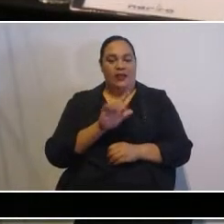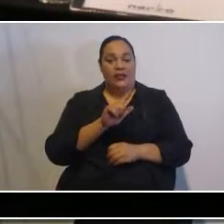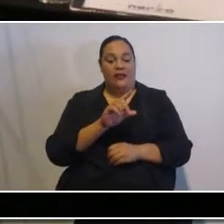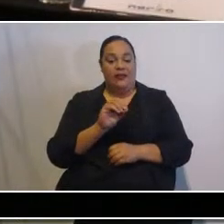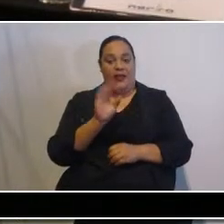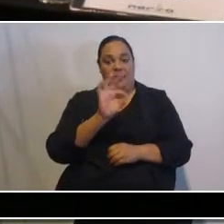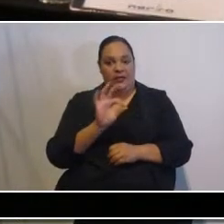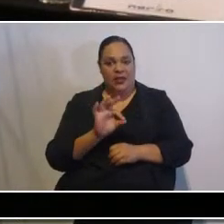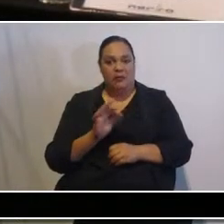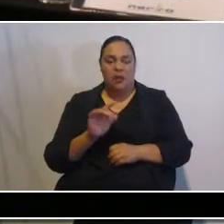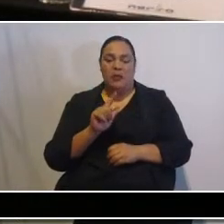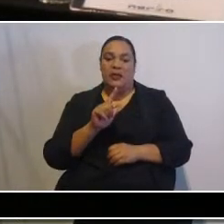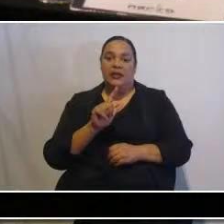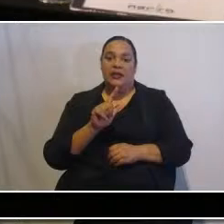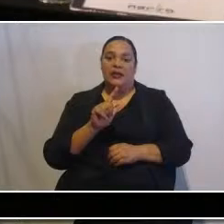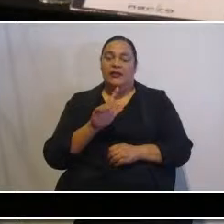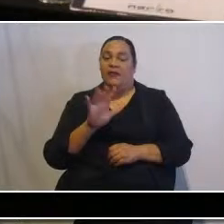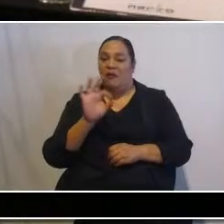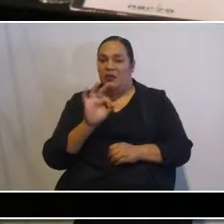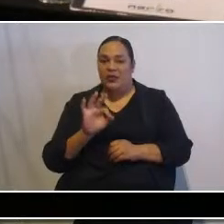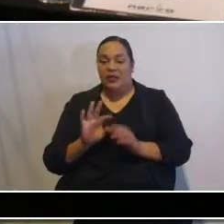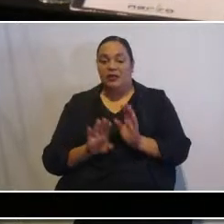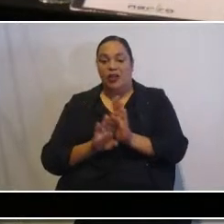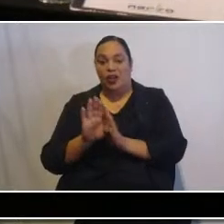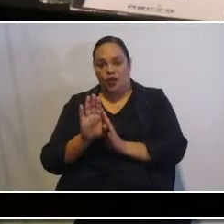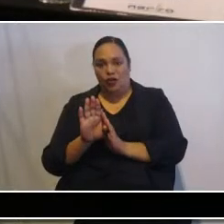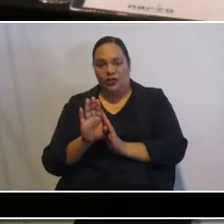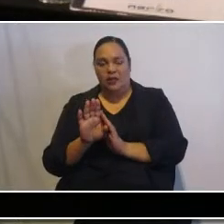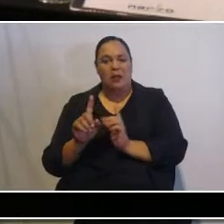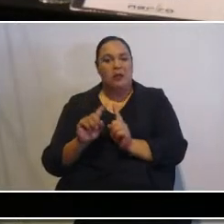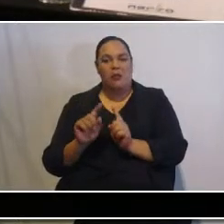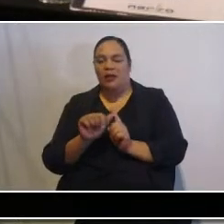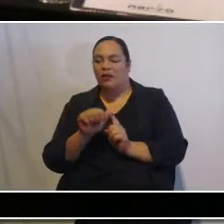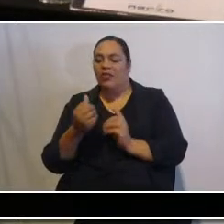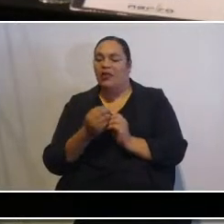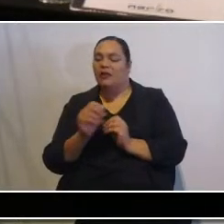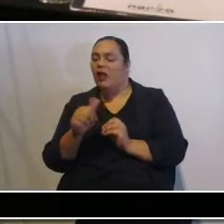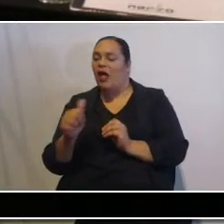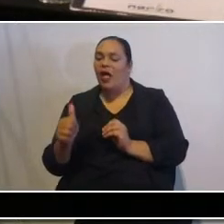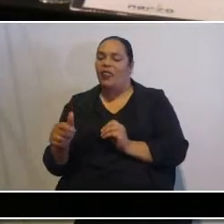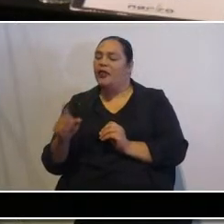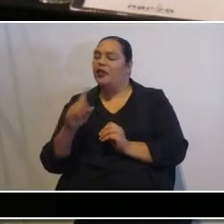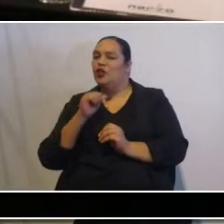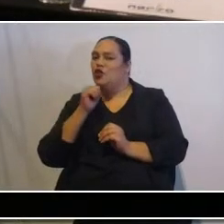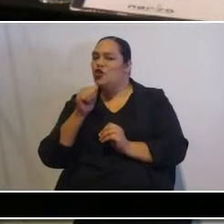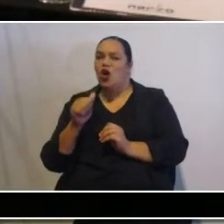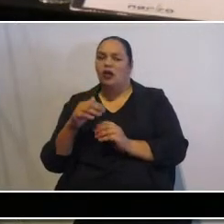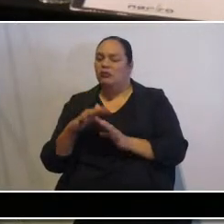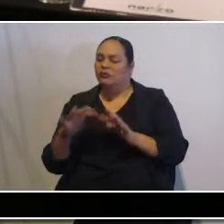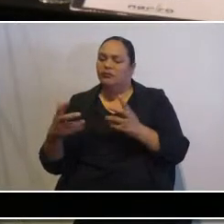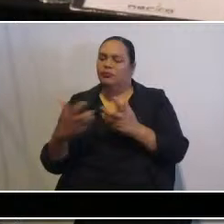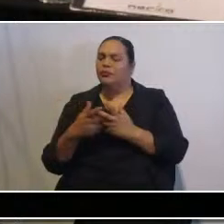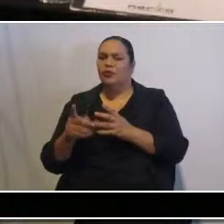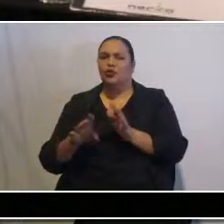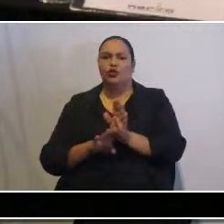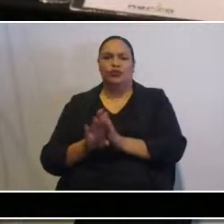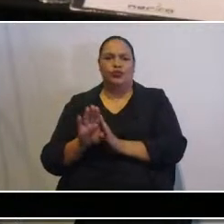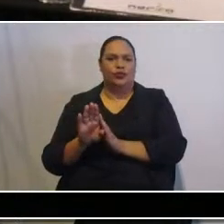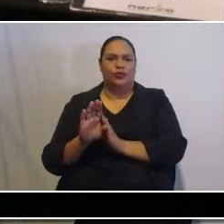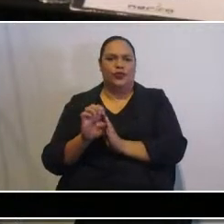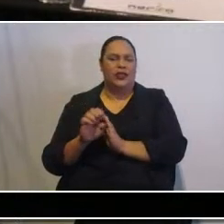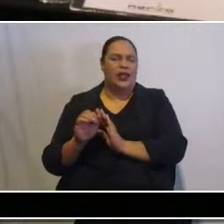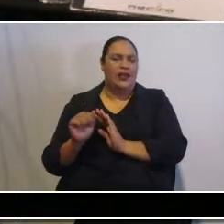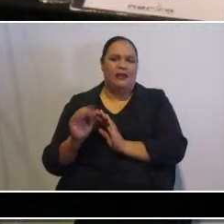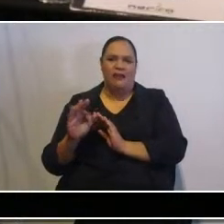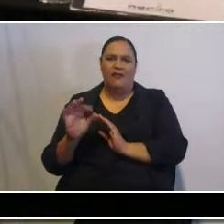70%, even a 70% where you increase the EAF, but other things that are not actually in sync with the improved EAF are